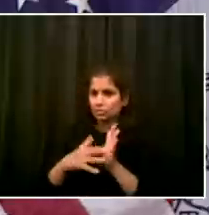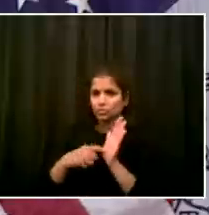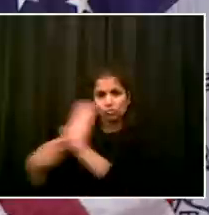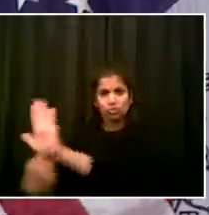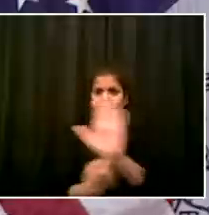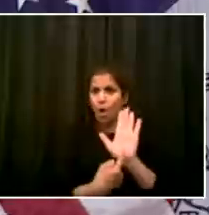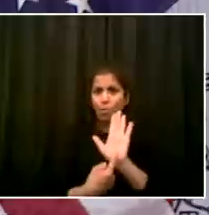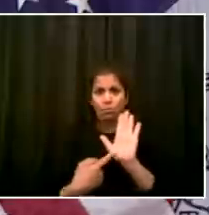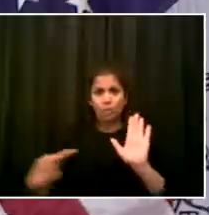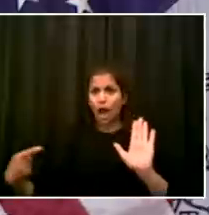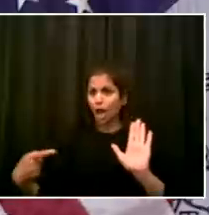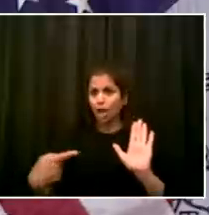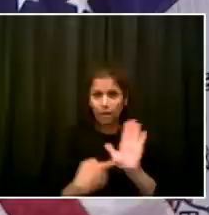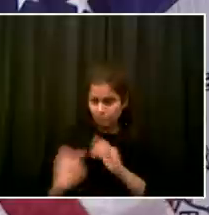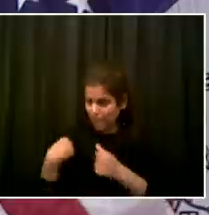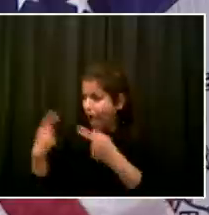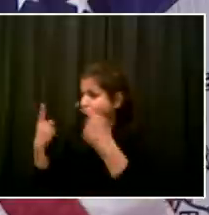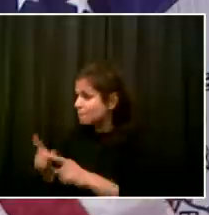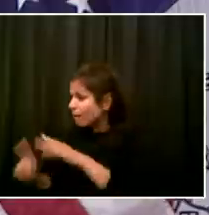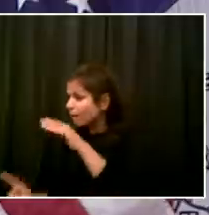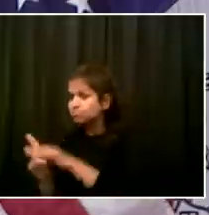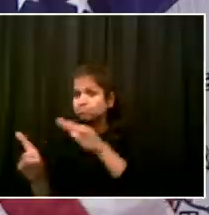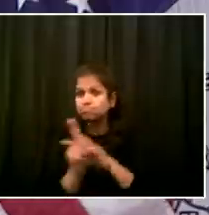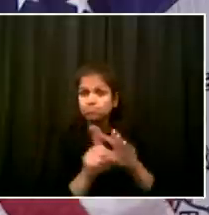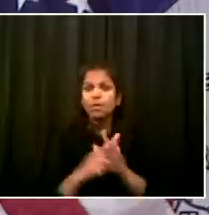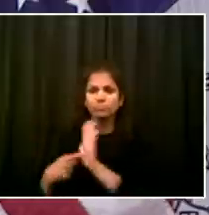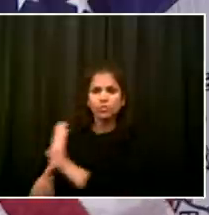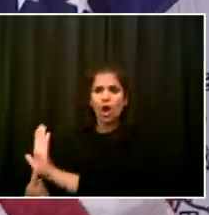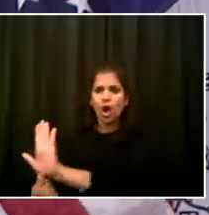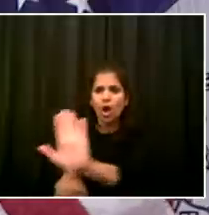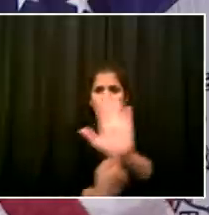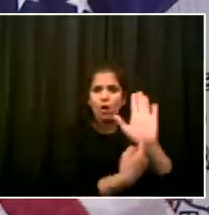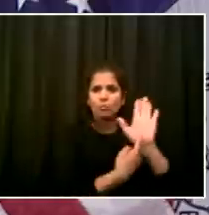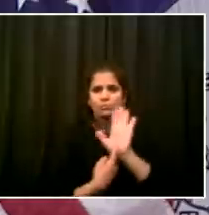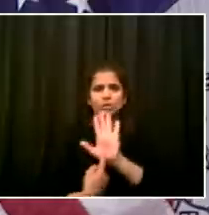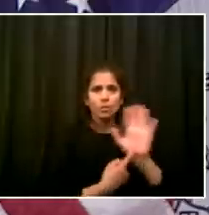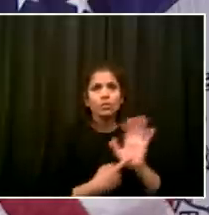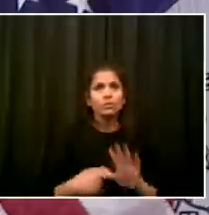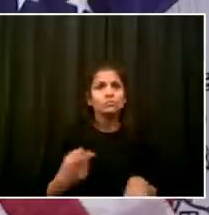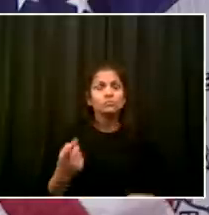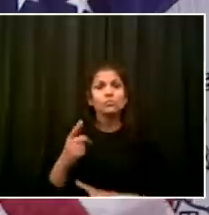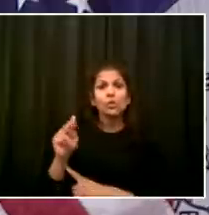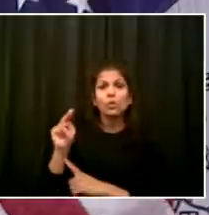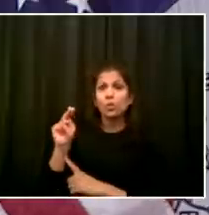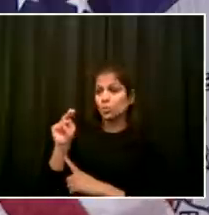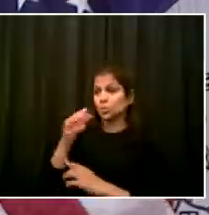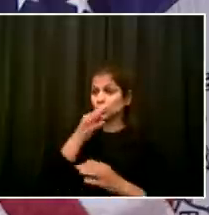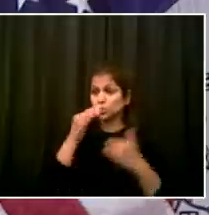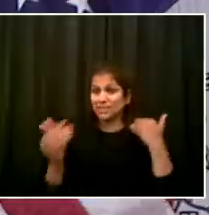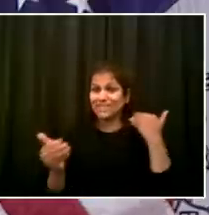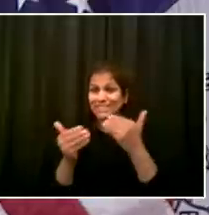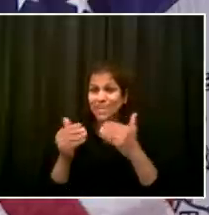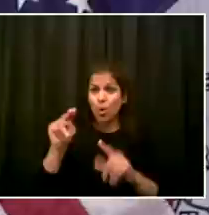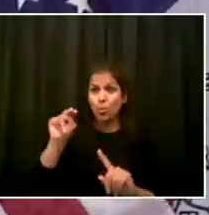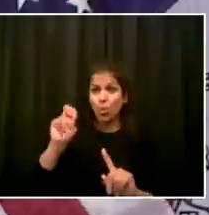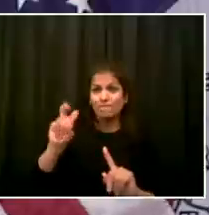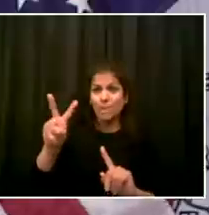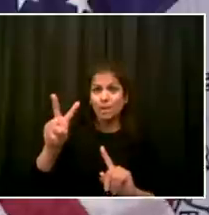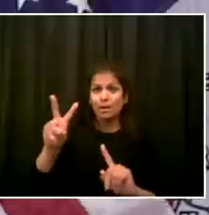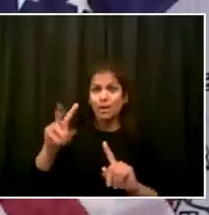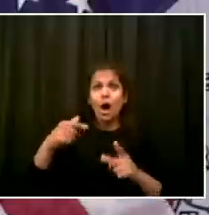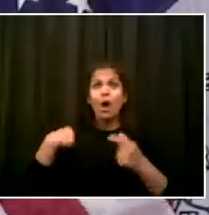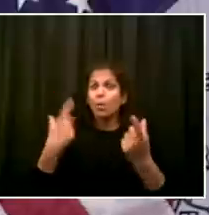November in a good way for more transformative change. On the question of folks being out and about this weekend in their neighborhoods, and obviously